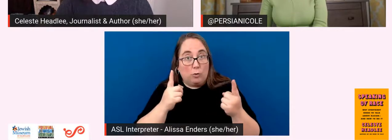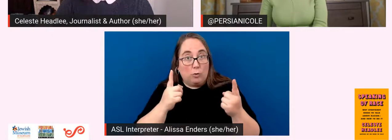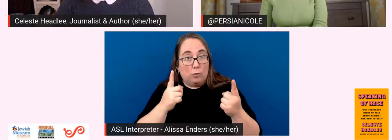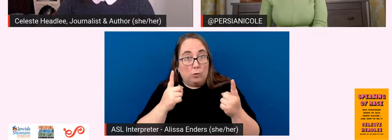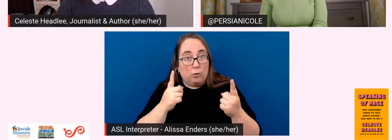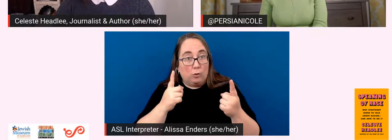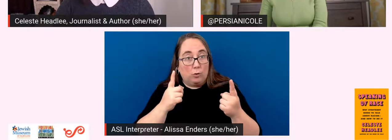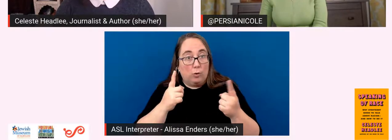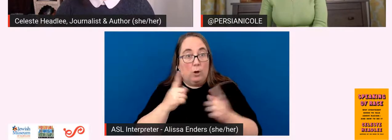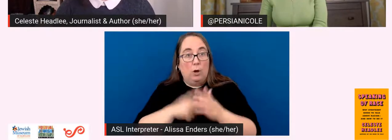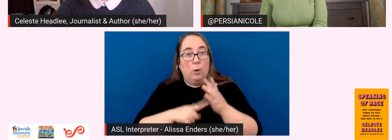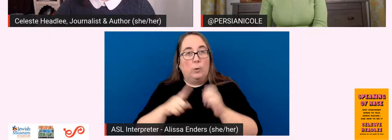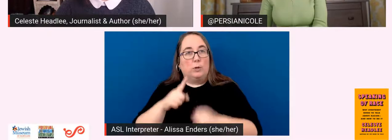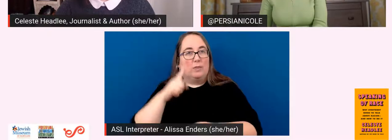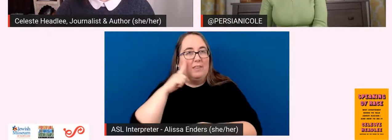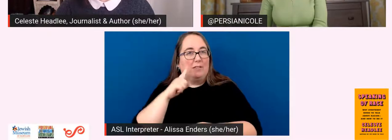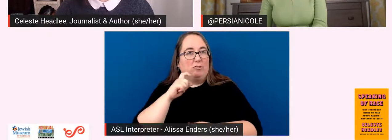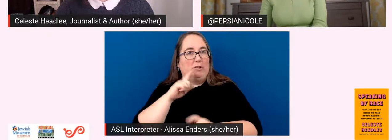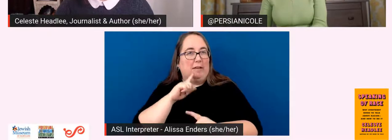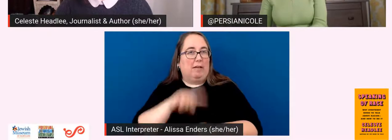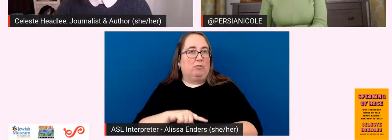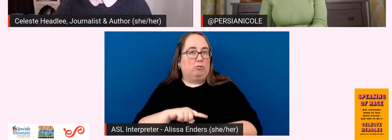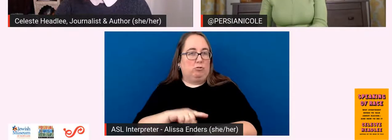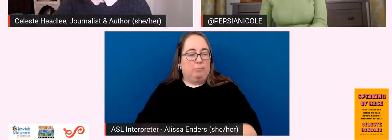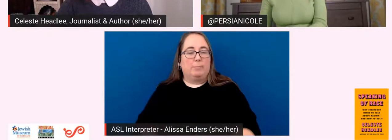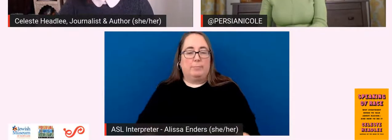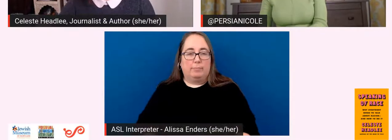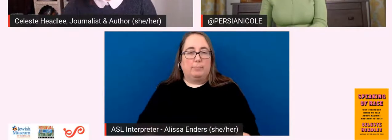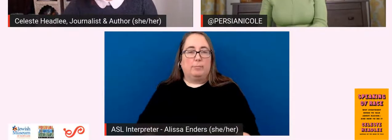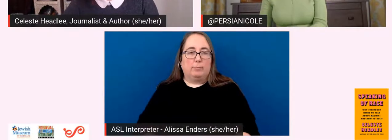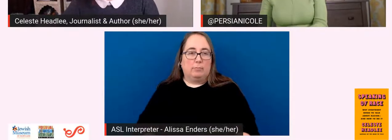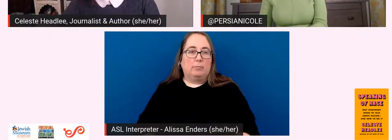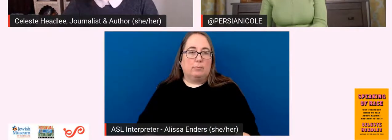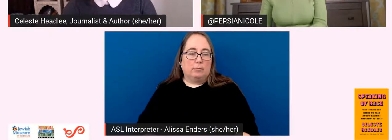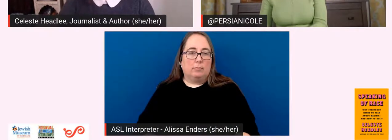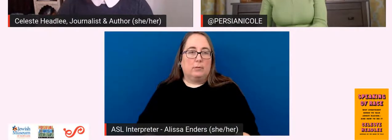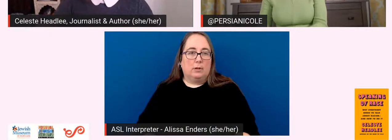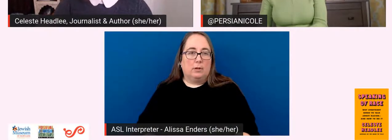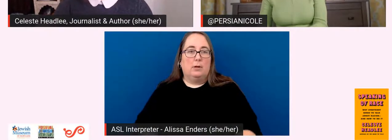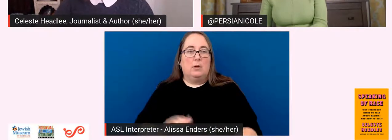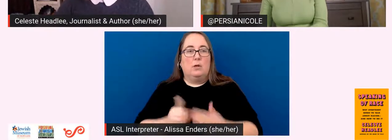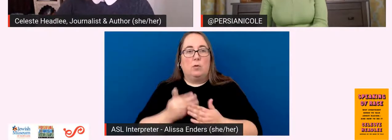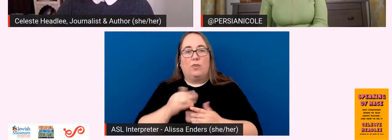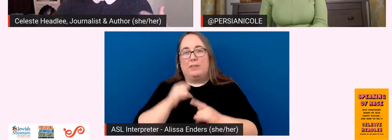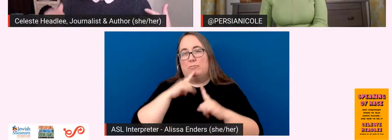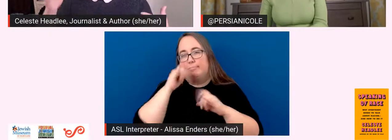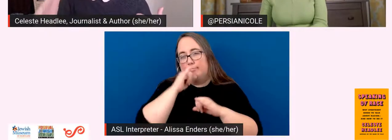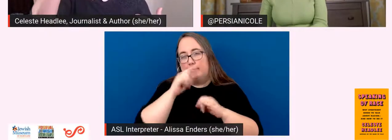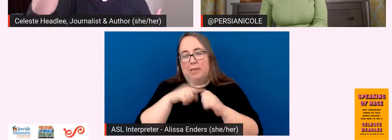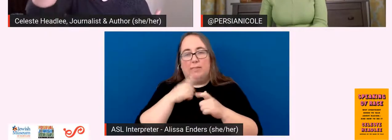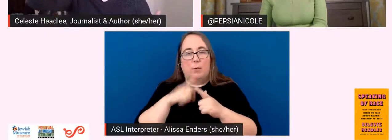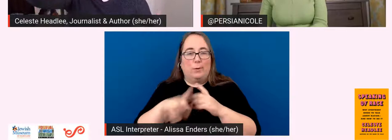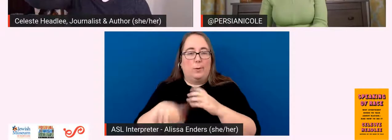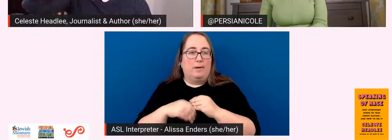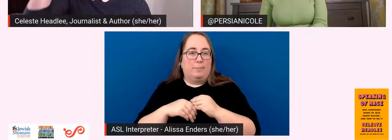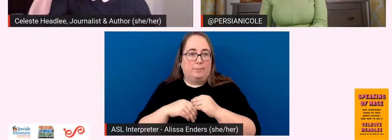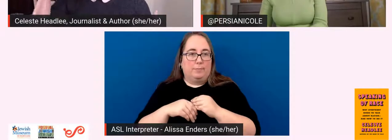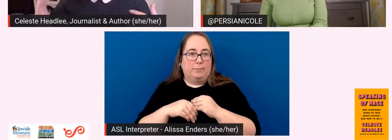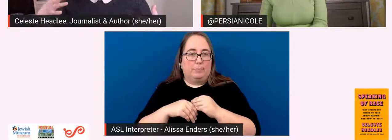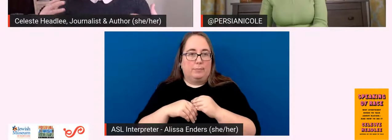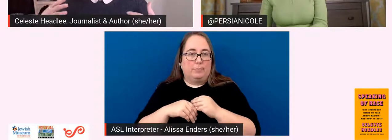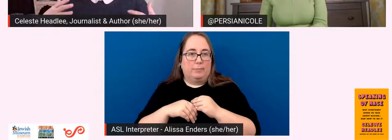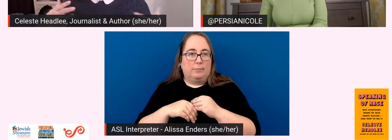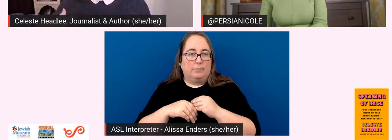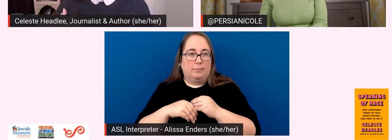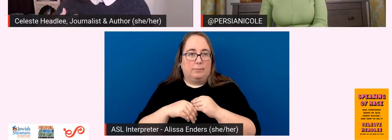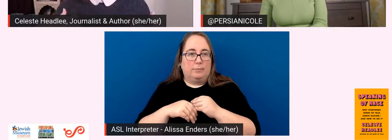over what you think they should say that their race is? Like, it's just, the whole thing is so ridiculous. And then when you put into this the